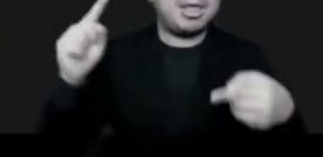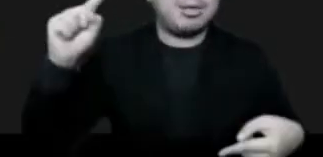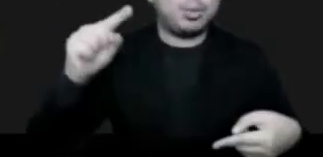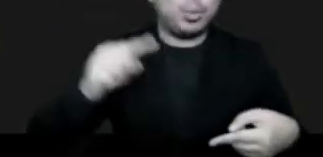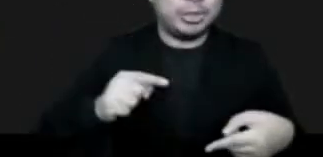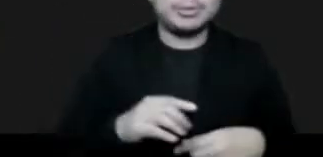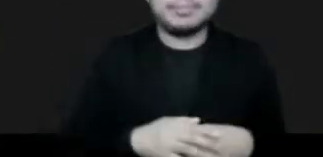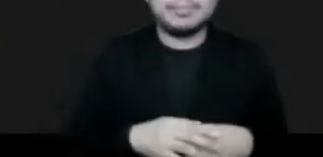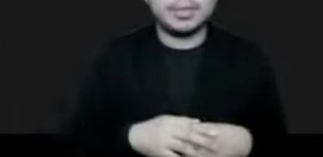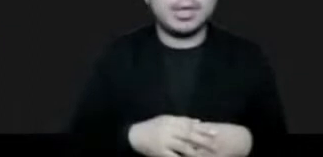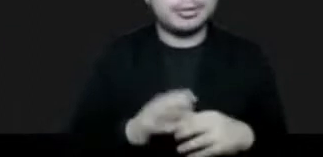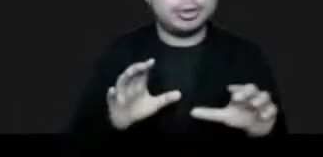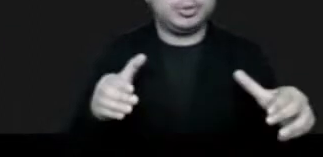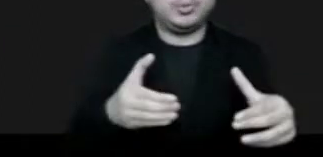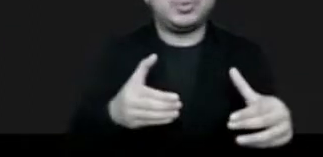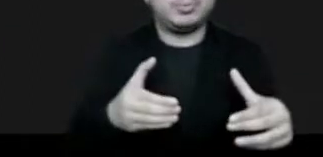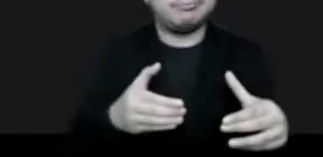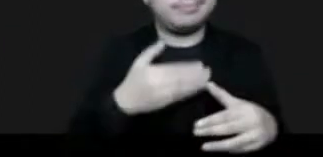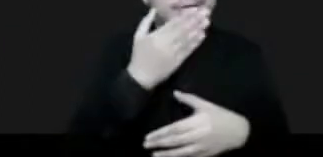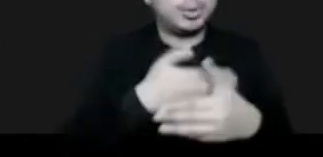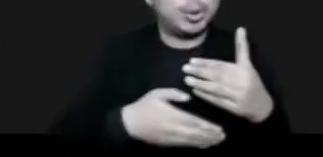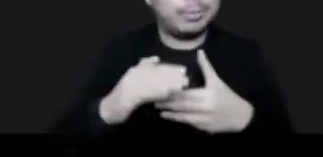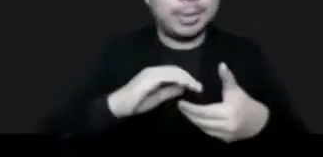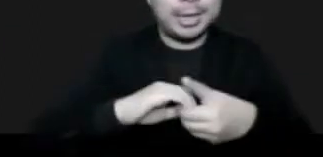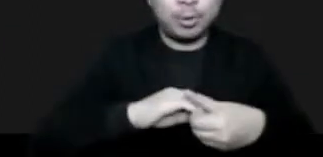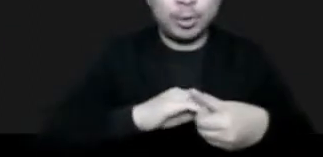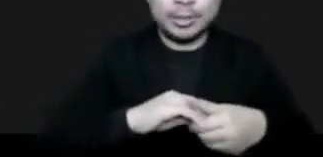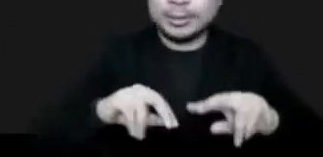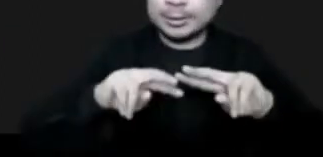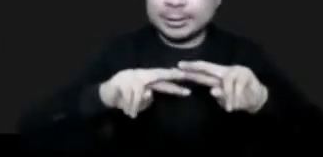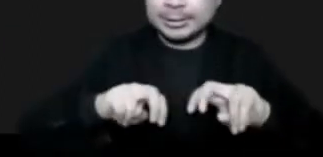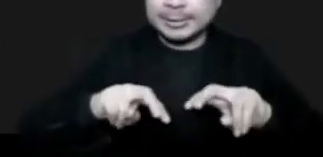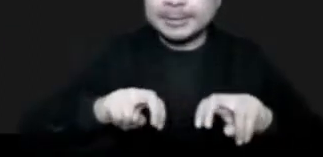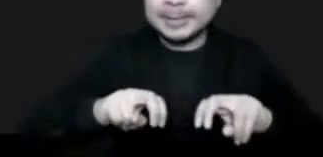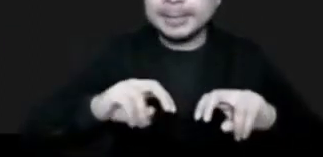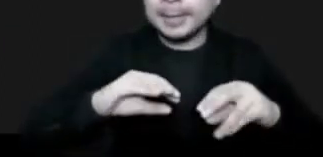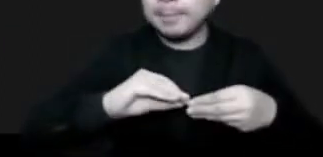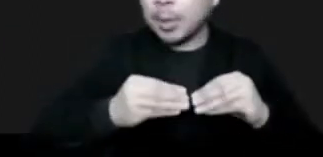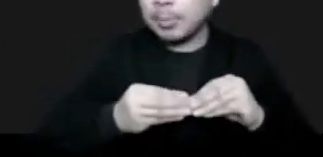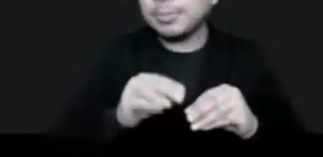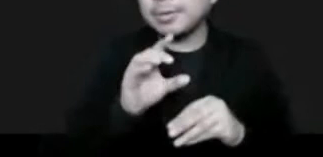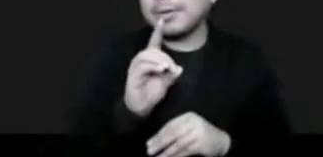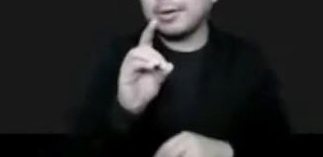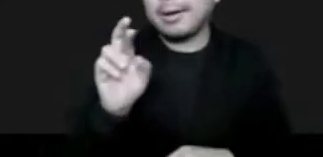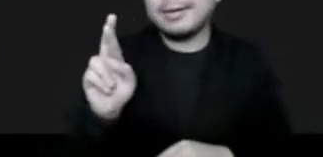we started working on issues of disaster risk reduction around